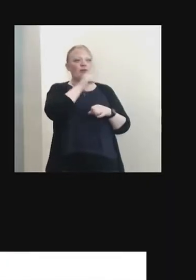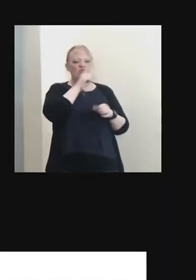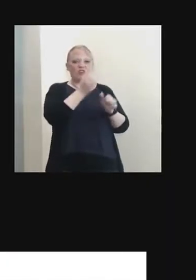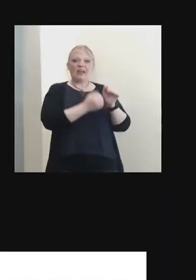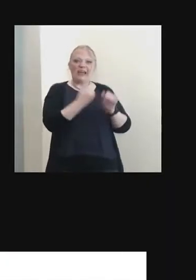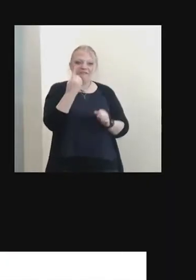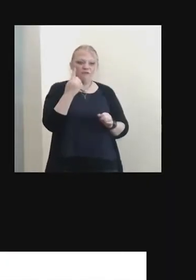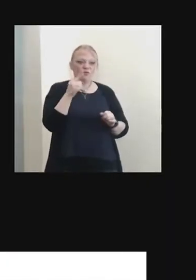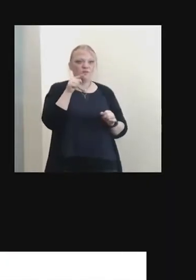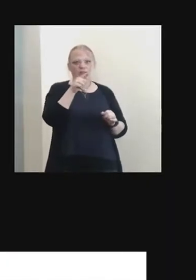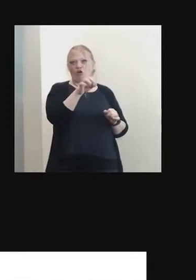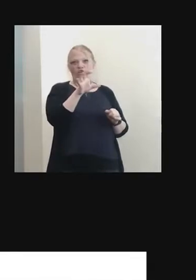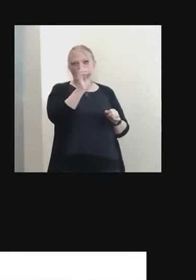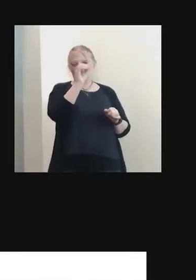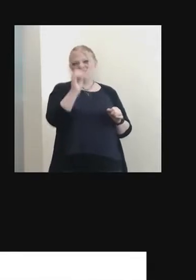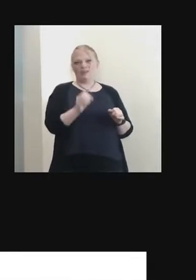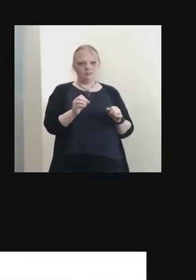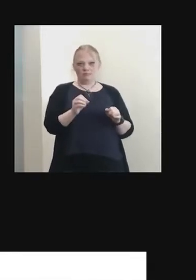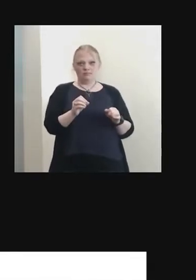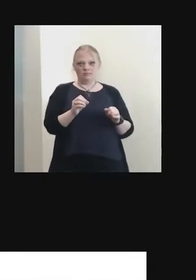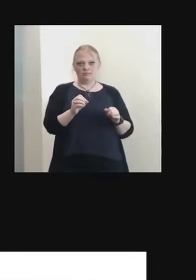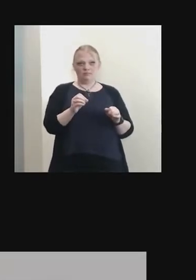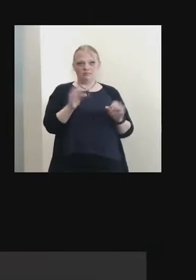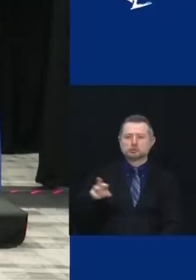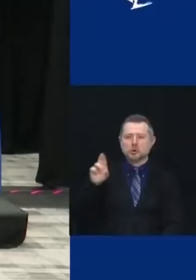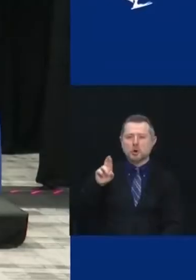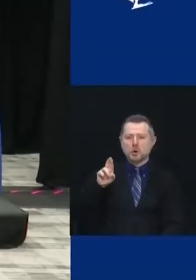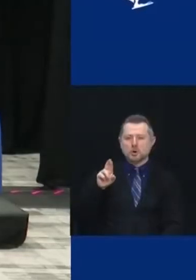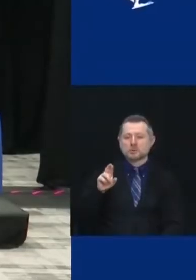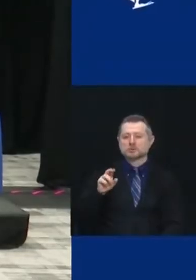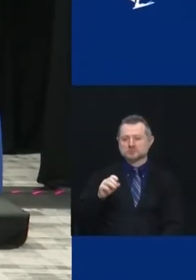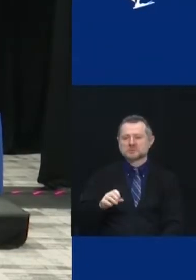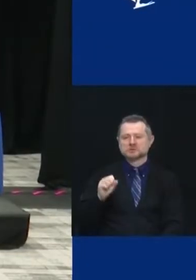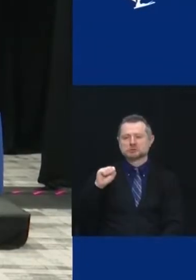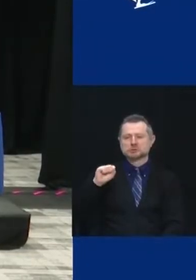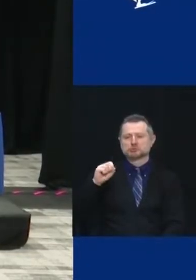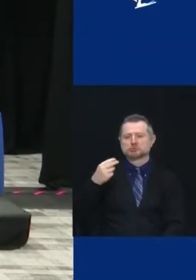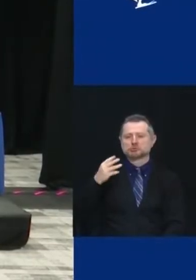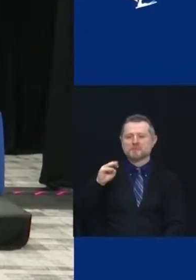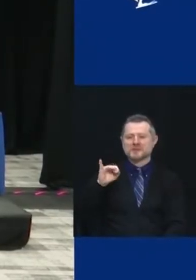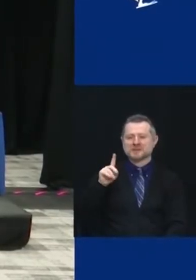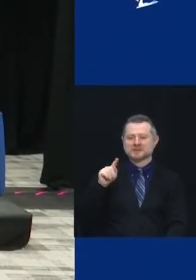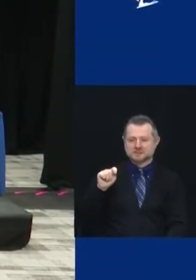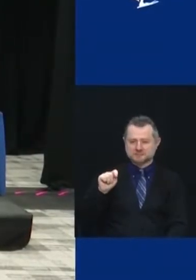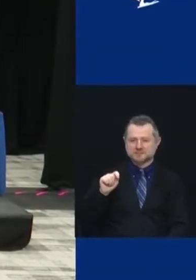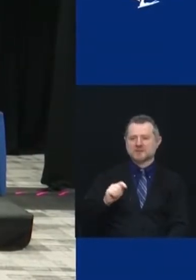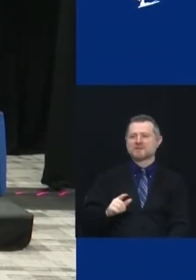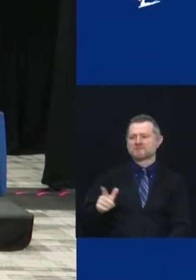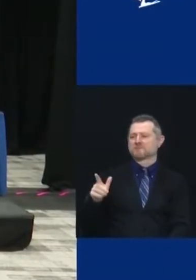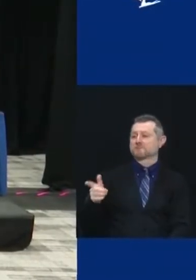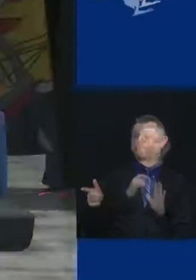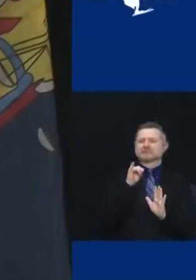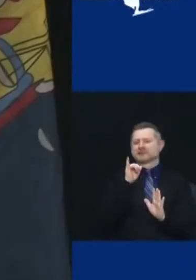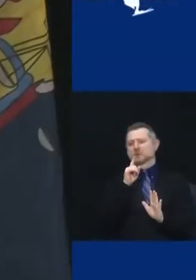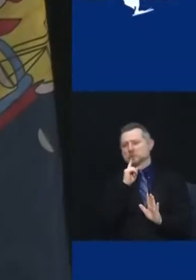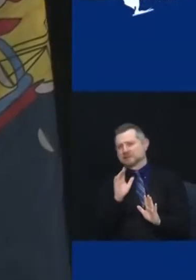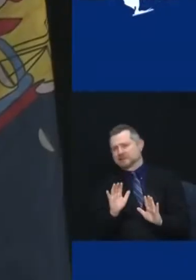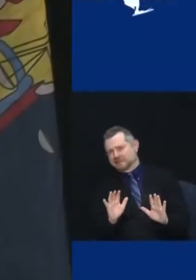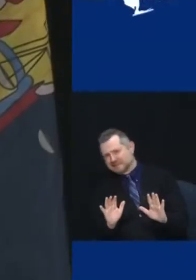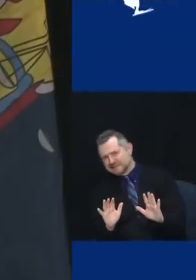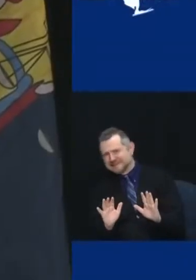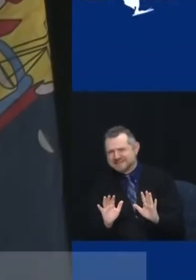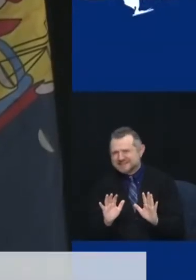is in there, so 100%, so there would be, my goal, no exemptions. On Friday, Governor Andrew Cuomo said not so fast.